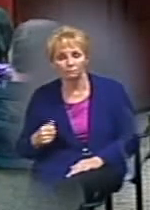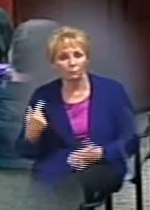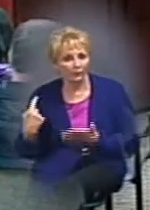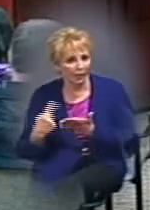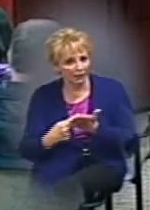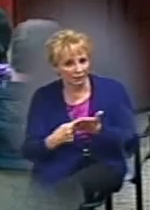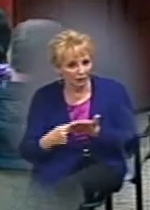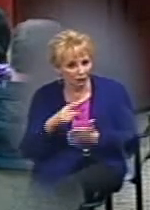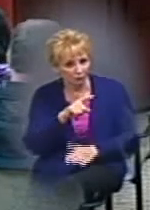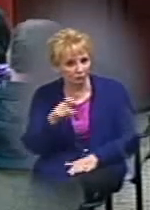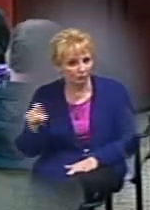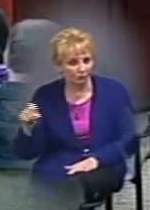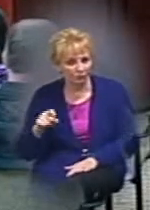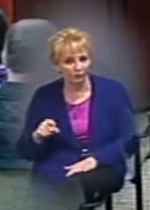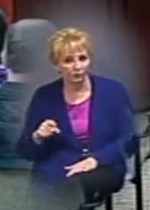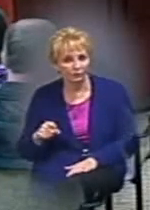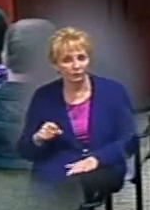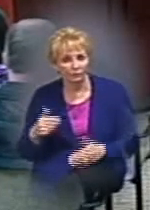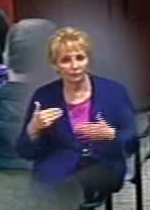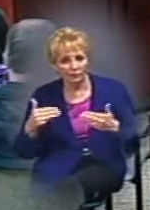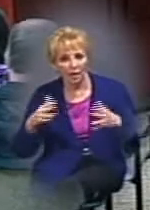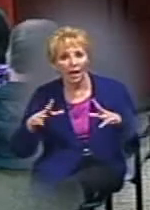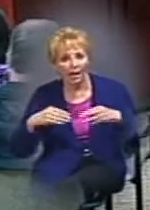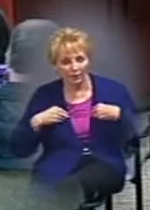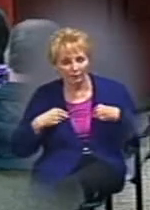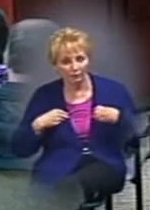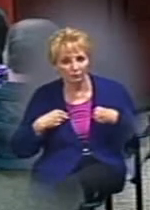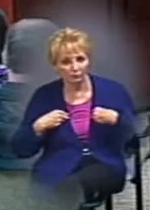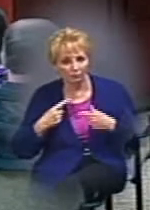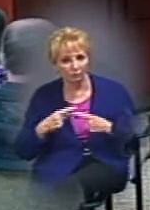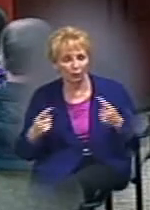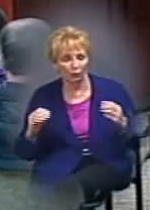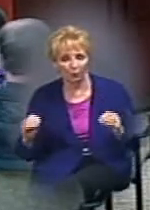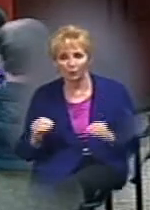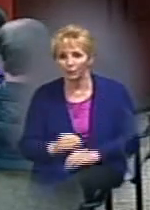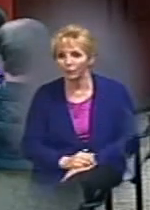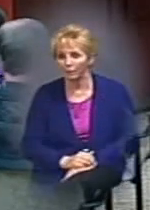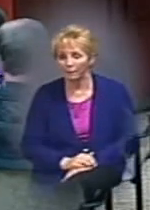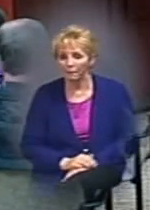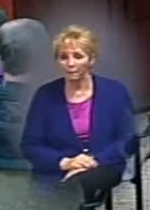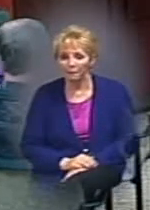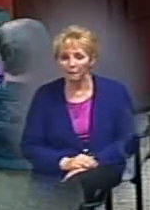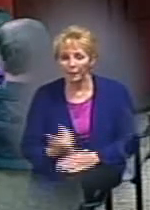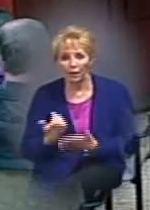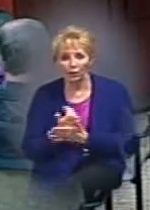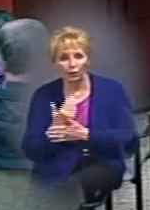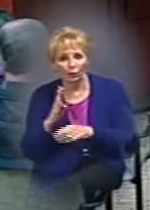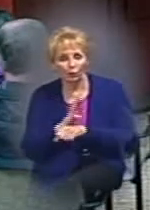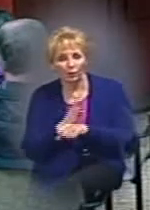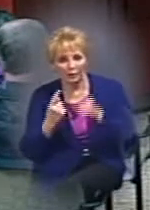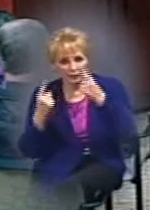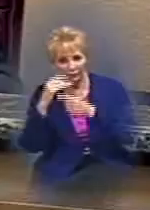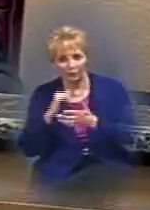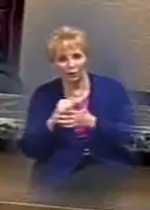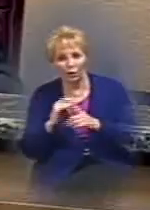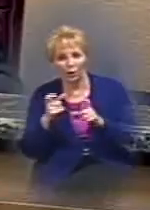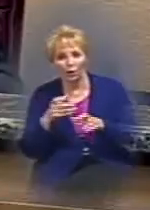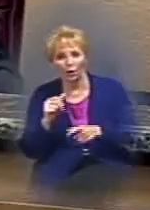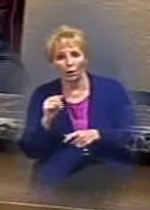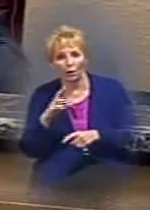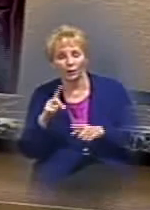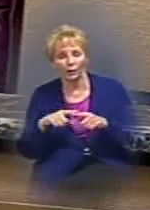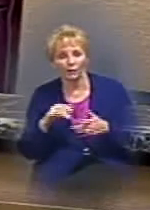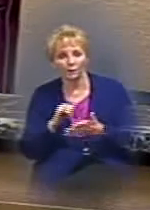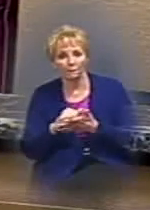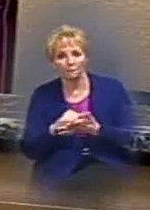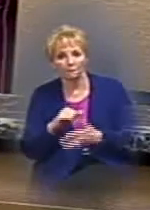any item? All in favor say aye. Aye. Opposed? Okay. New business. Consideration of a grant award of an entitlement